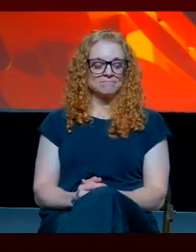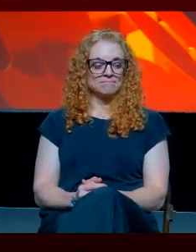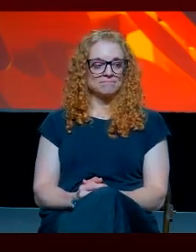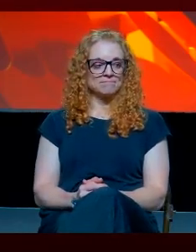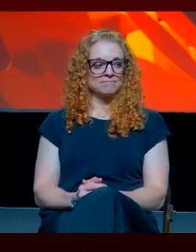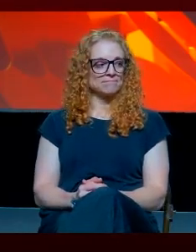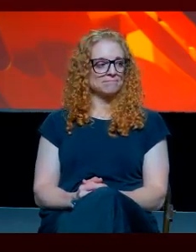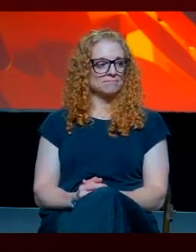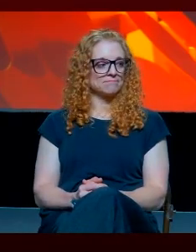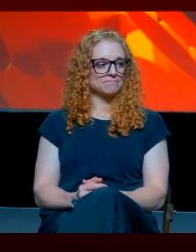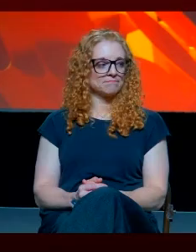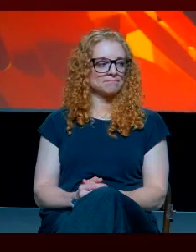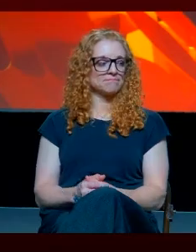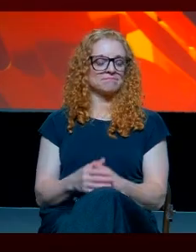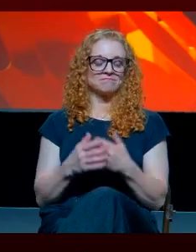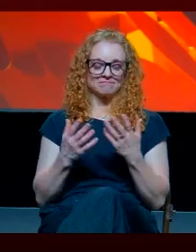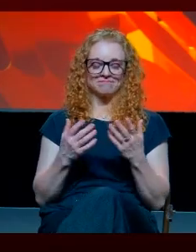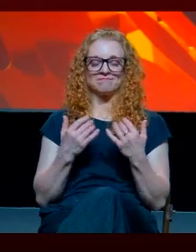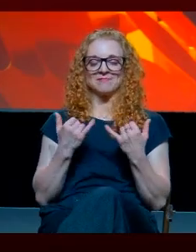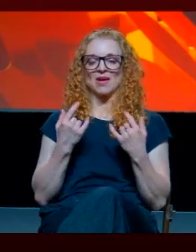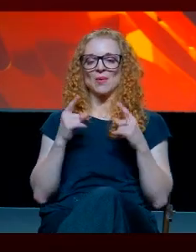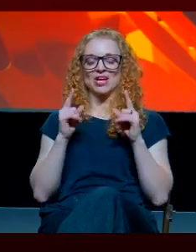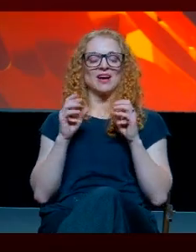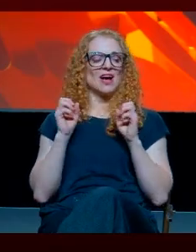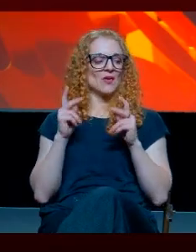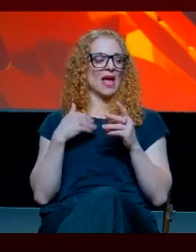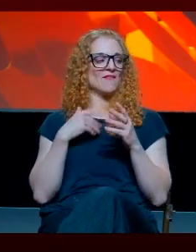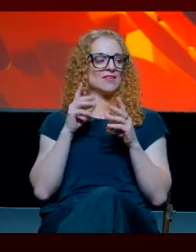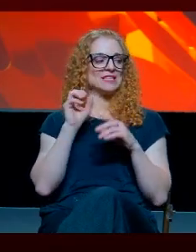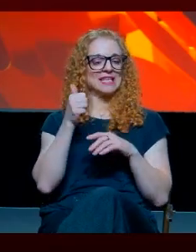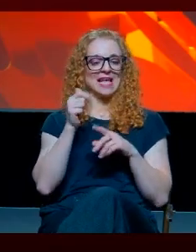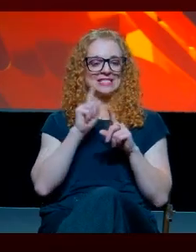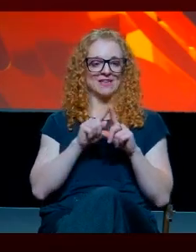sorry, animations are not working. I have a bunch of 10 different